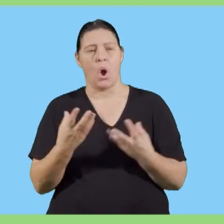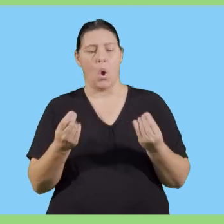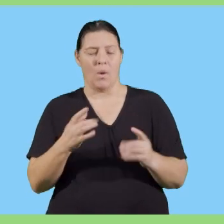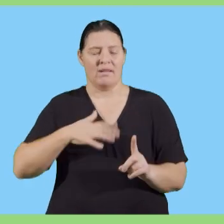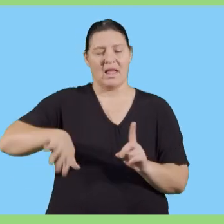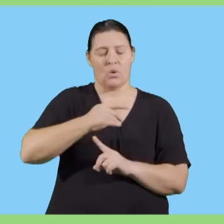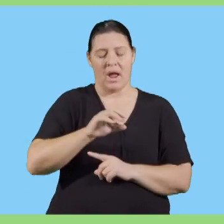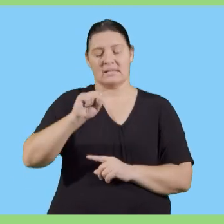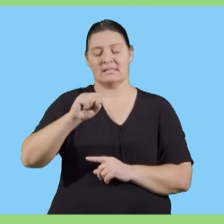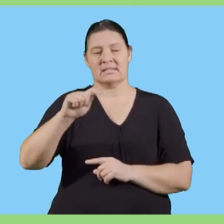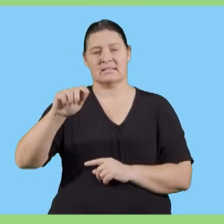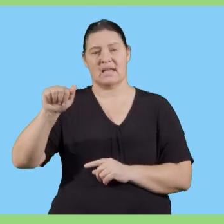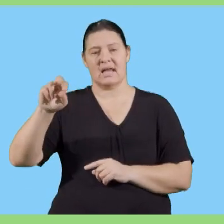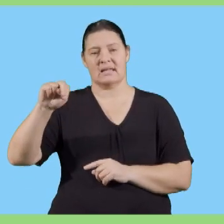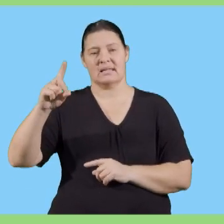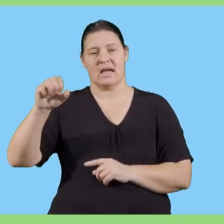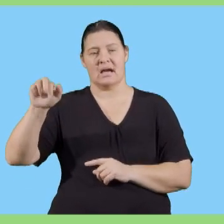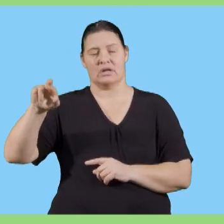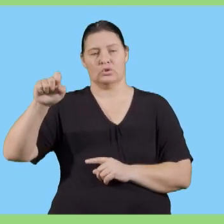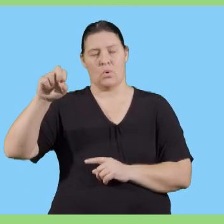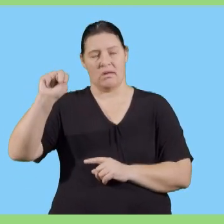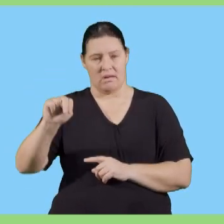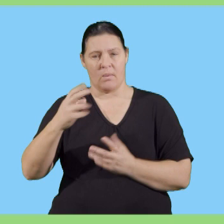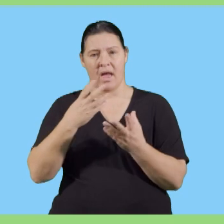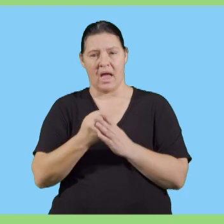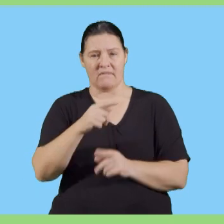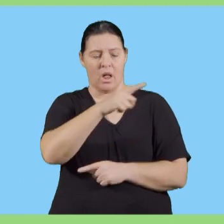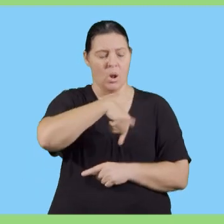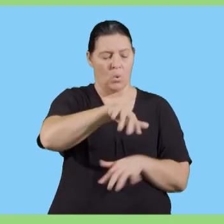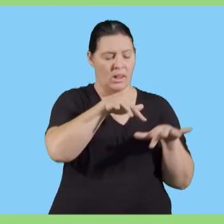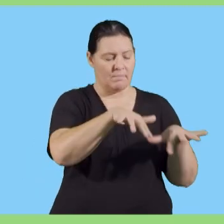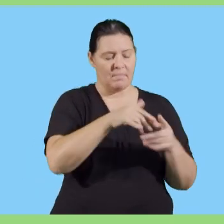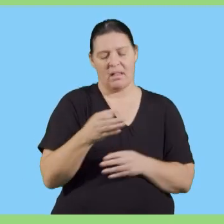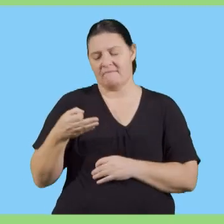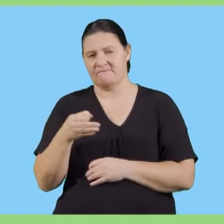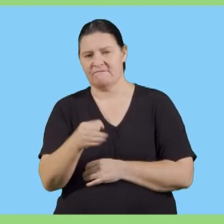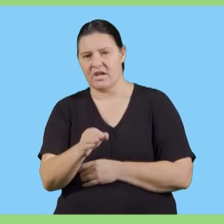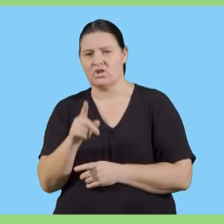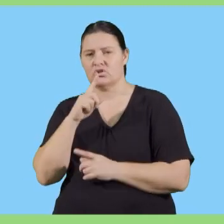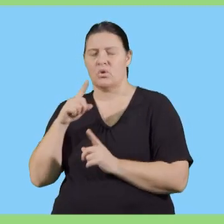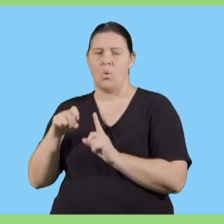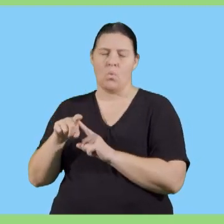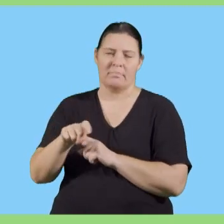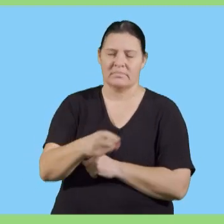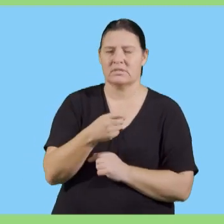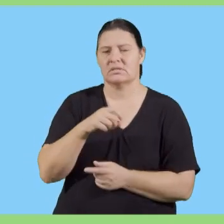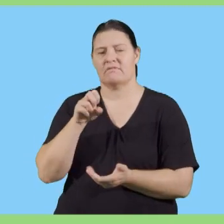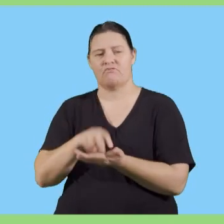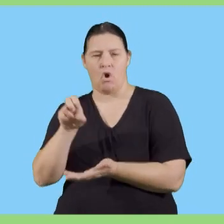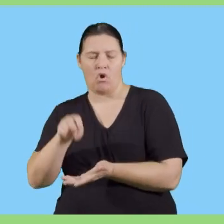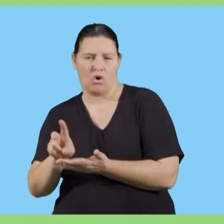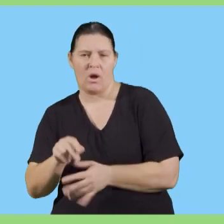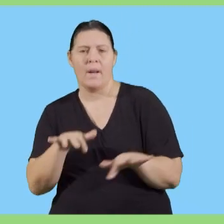in Standerton, we find an interaction between local people, fish, worms,